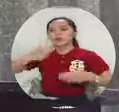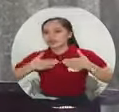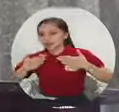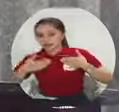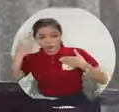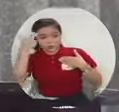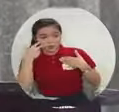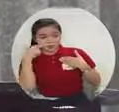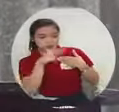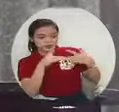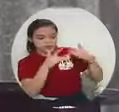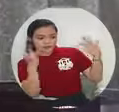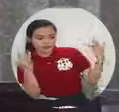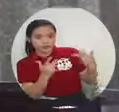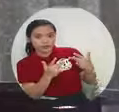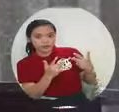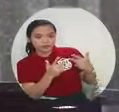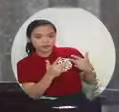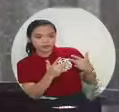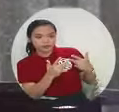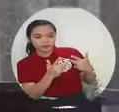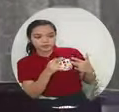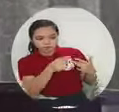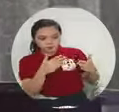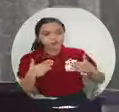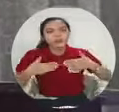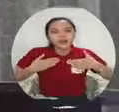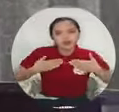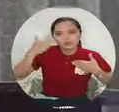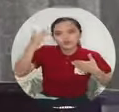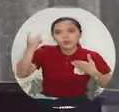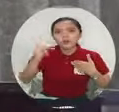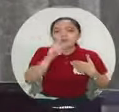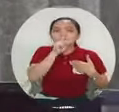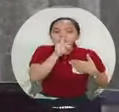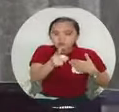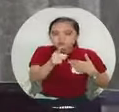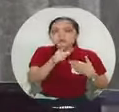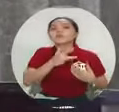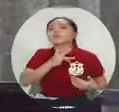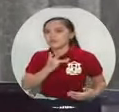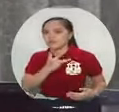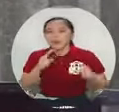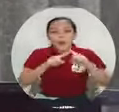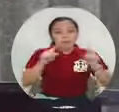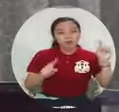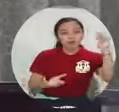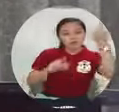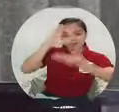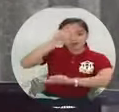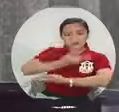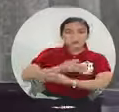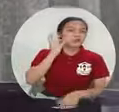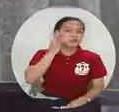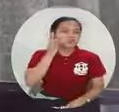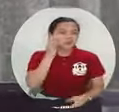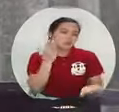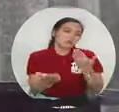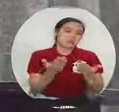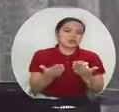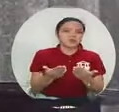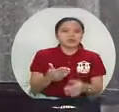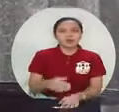can give other offerings like the tithes and, you know, love offering and the mission offering and all these offerings, but God, first